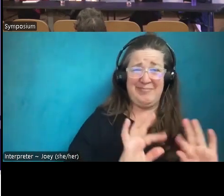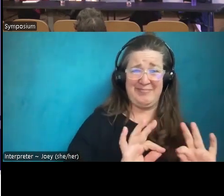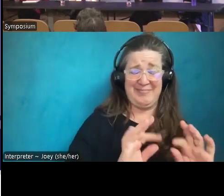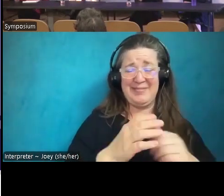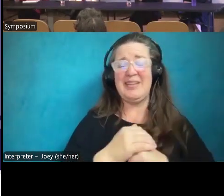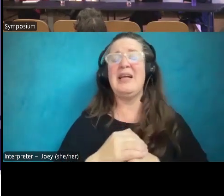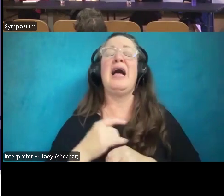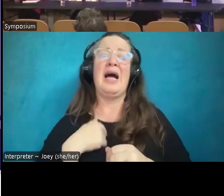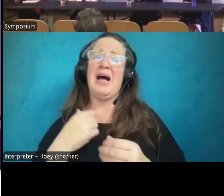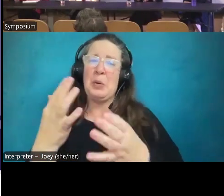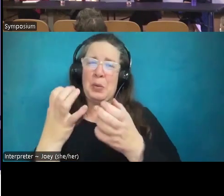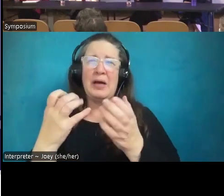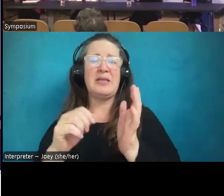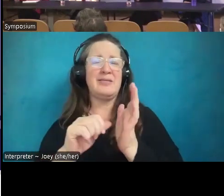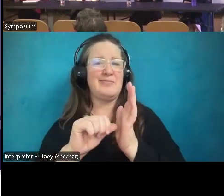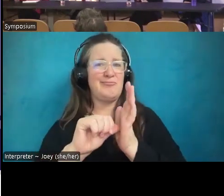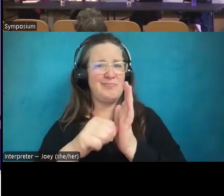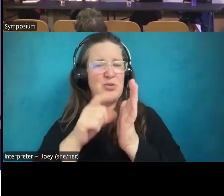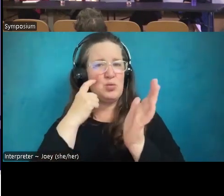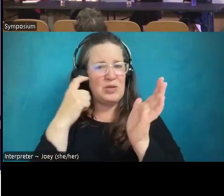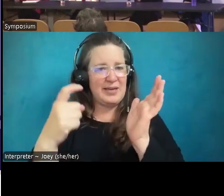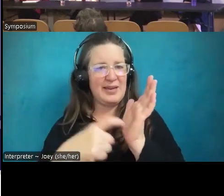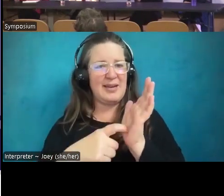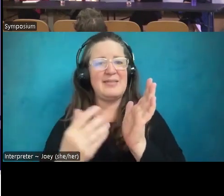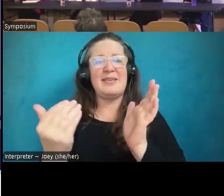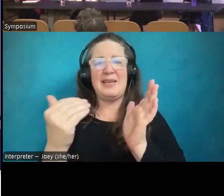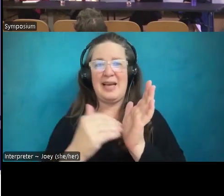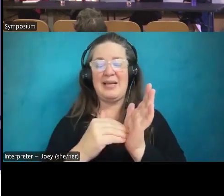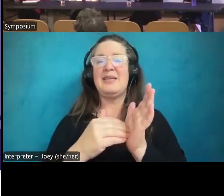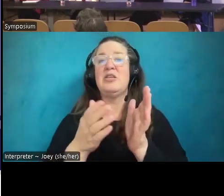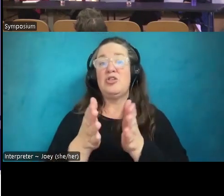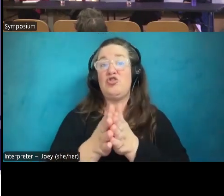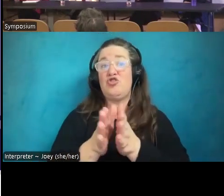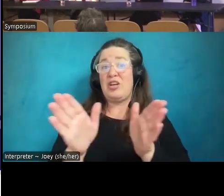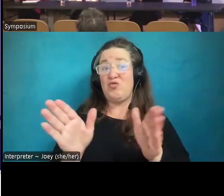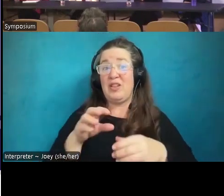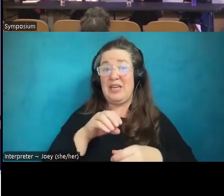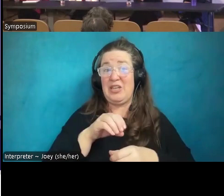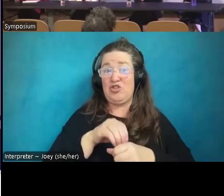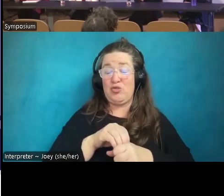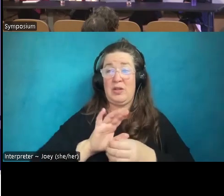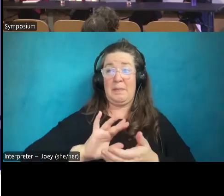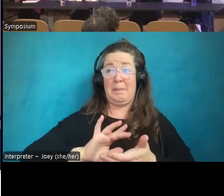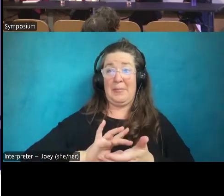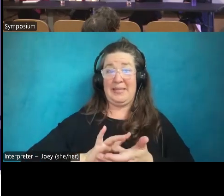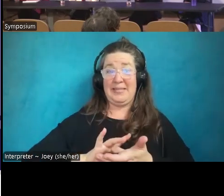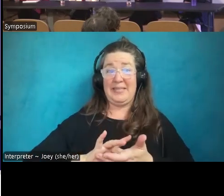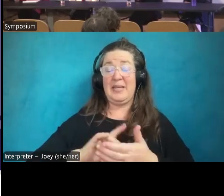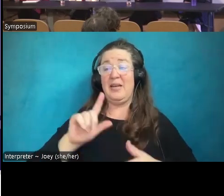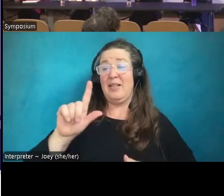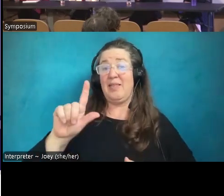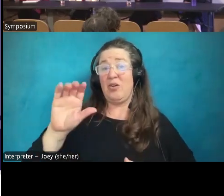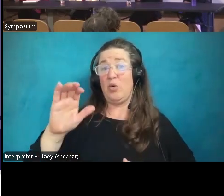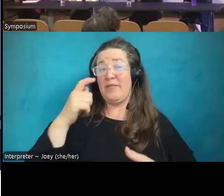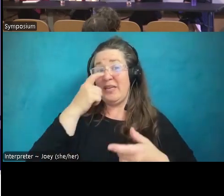Acknowledge, again, anecdotally, in our Society of General Internal Medicine long COVID interest group chat that we have, someone brought